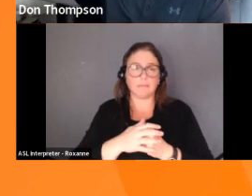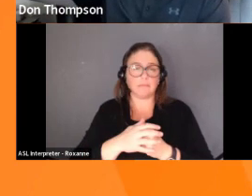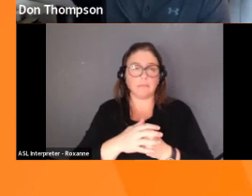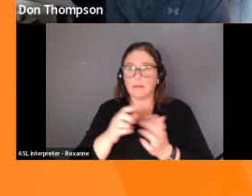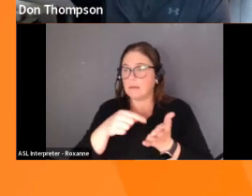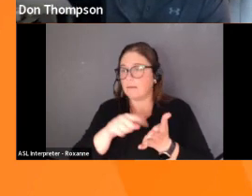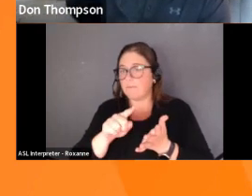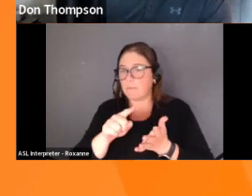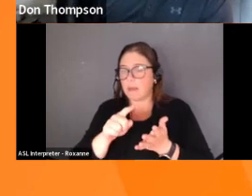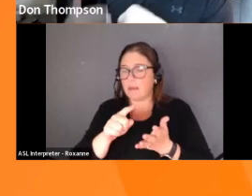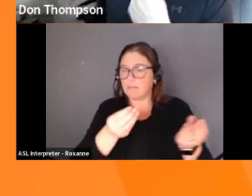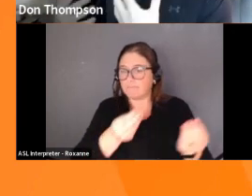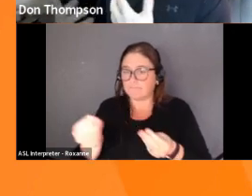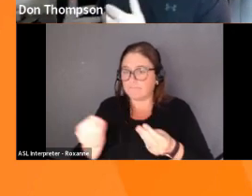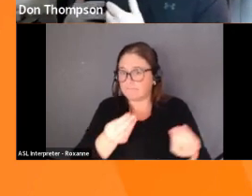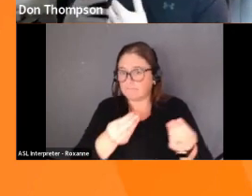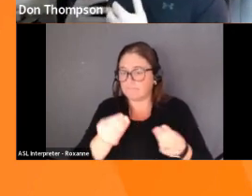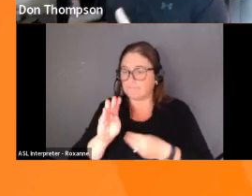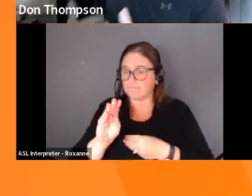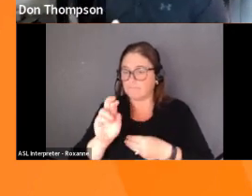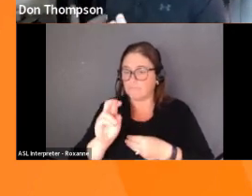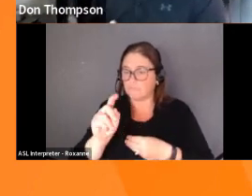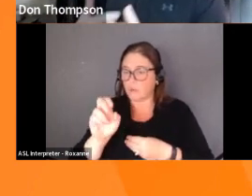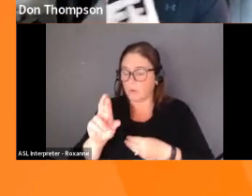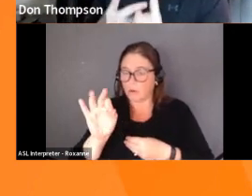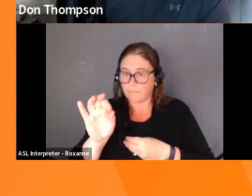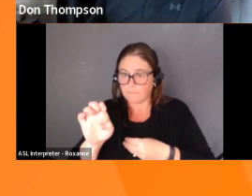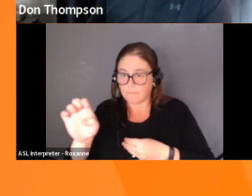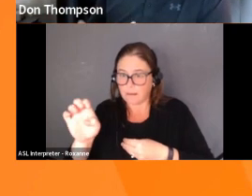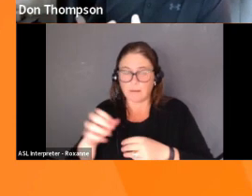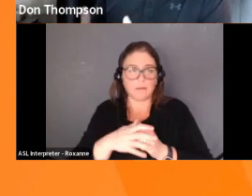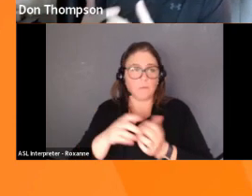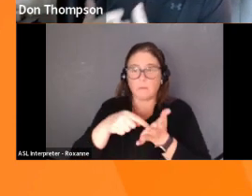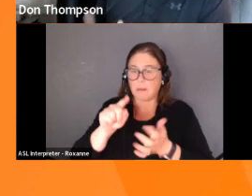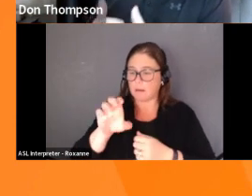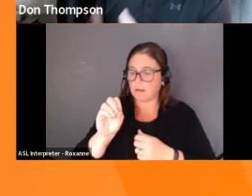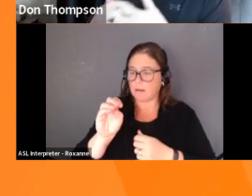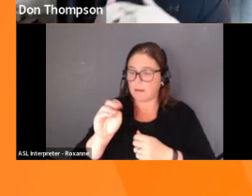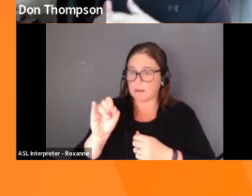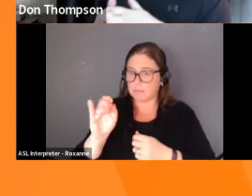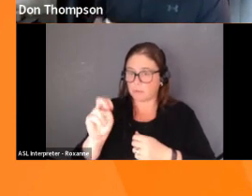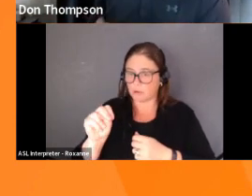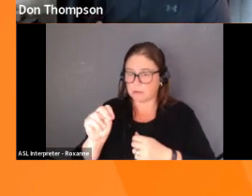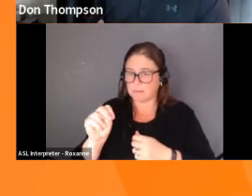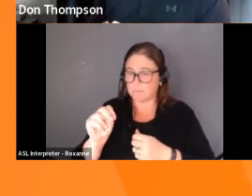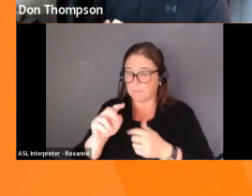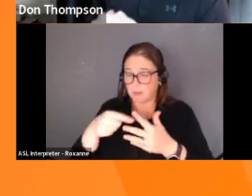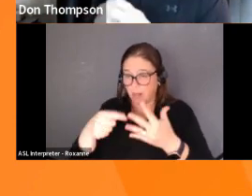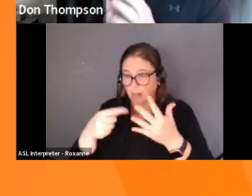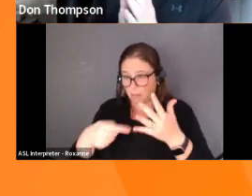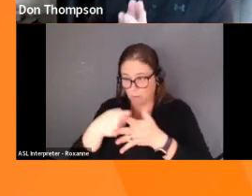broker fee as an example. These are things that we have to understand and make sure we're accounting for in our overall profitability